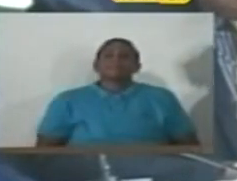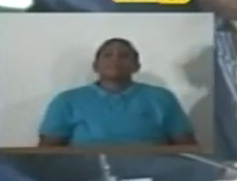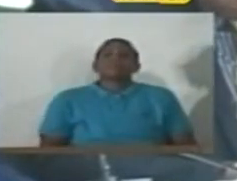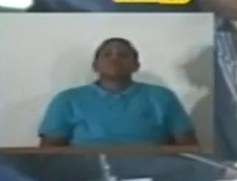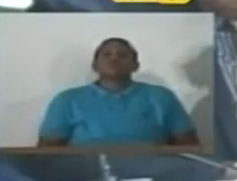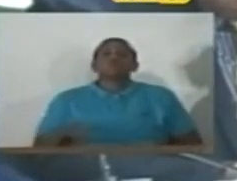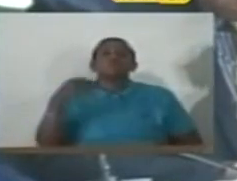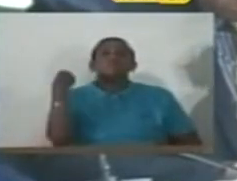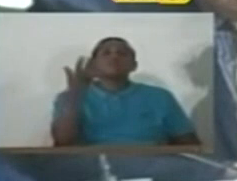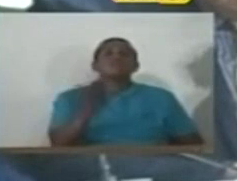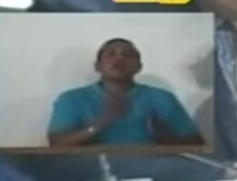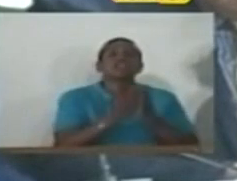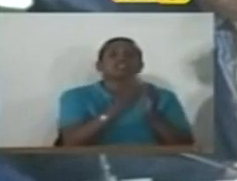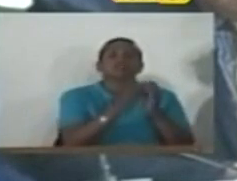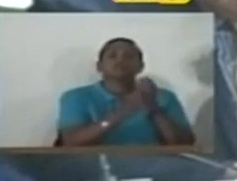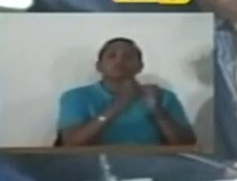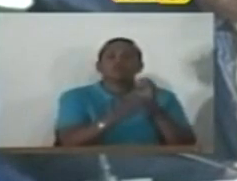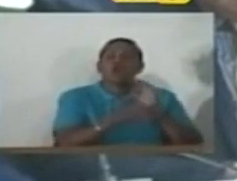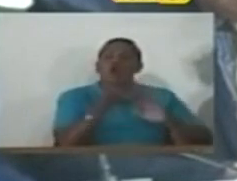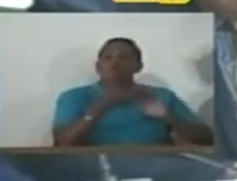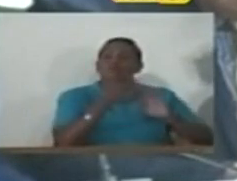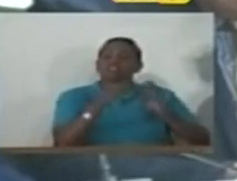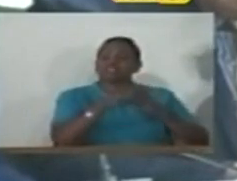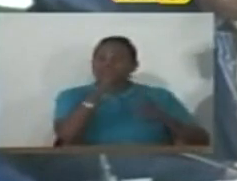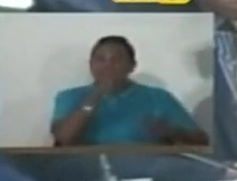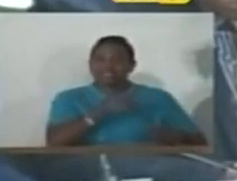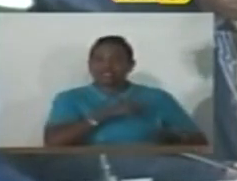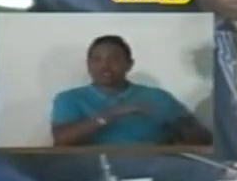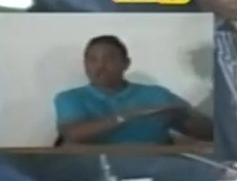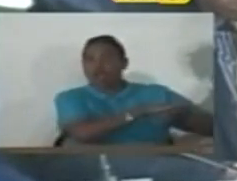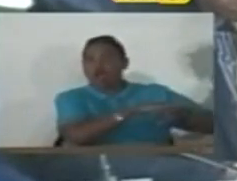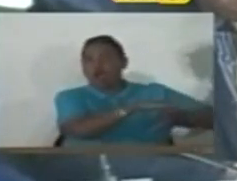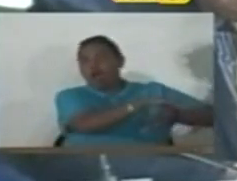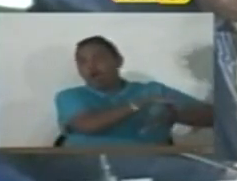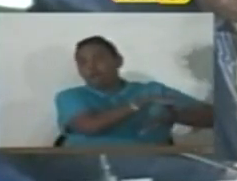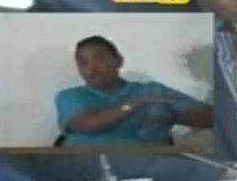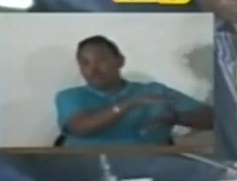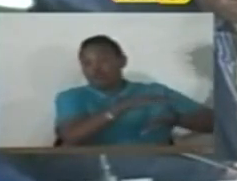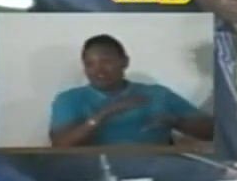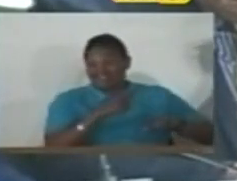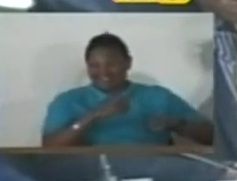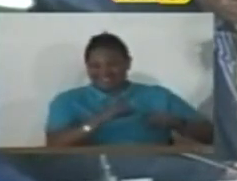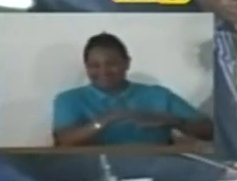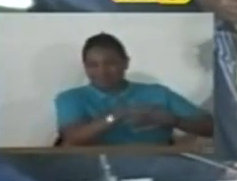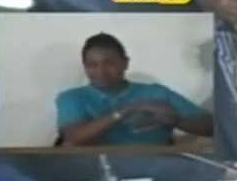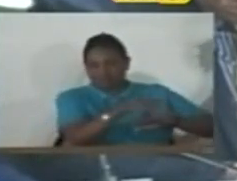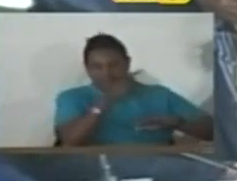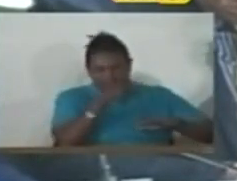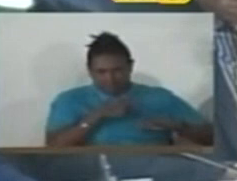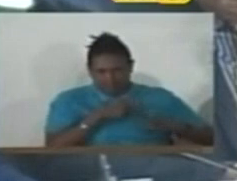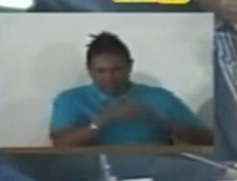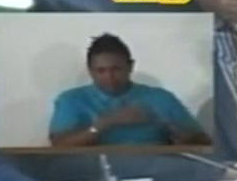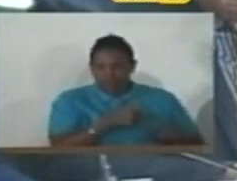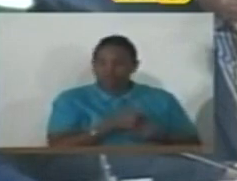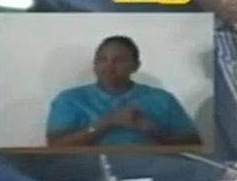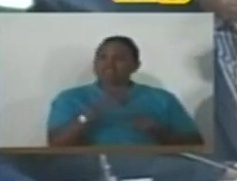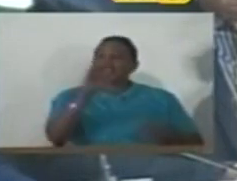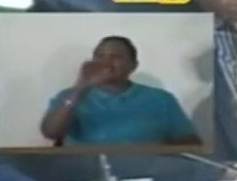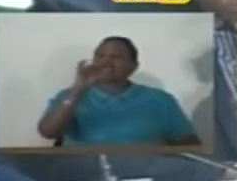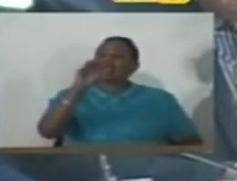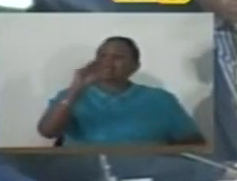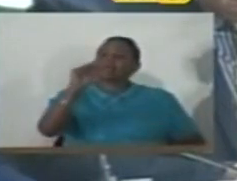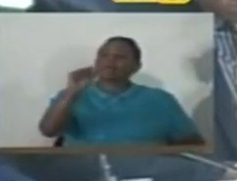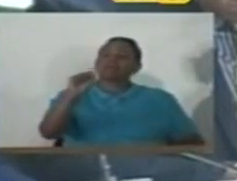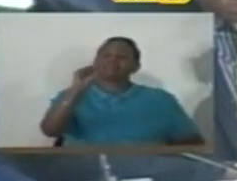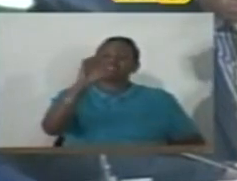to provide ship repair operations in the Kingston Harbour. And of course, the Caymanas SEZ is very advanced